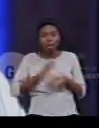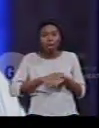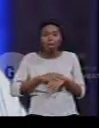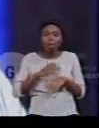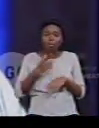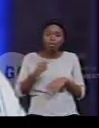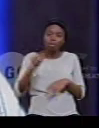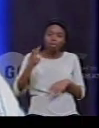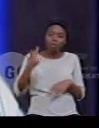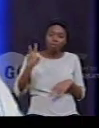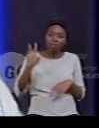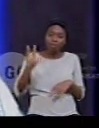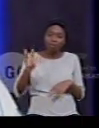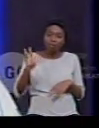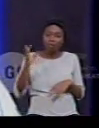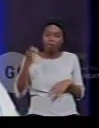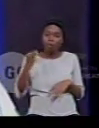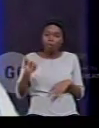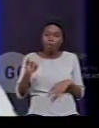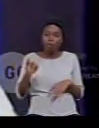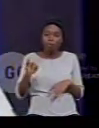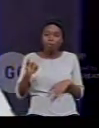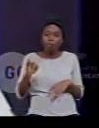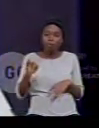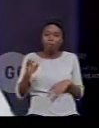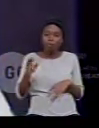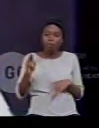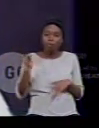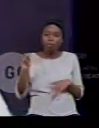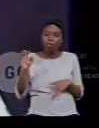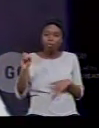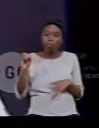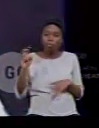24th of November